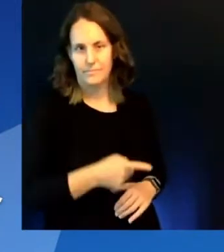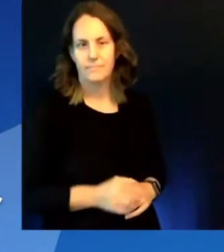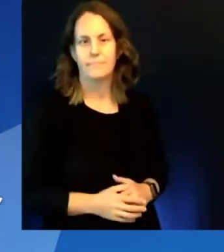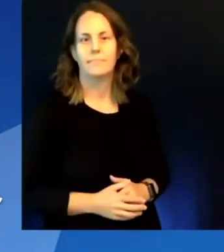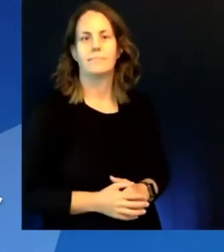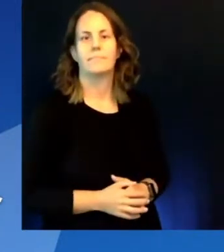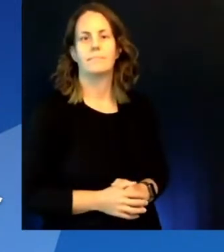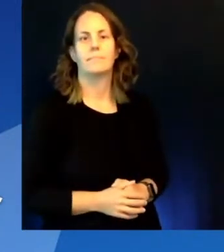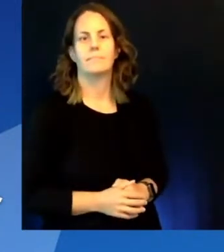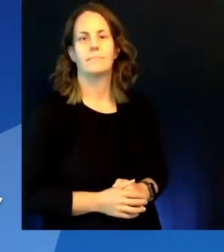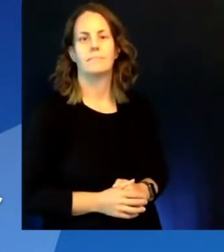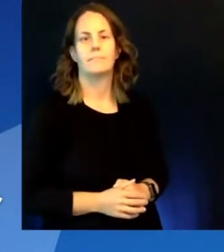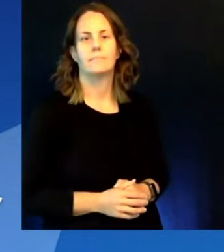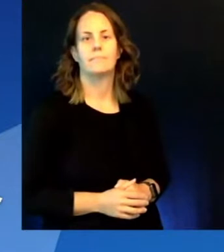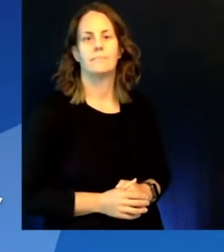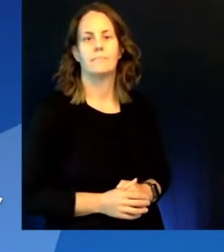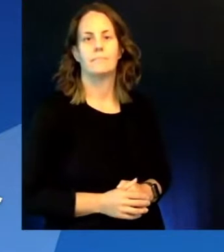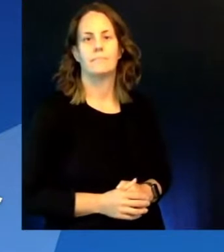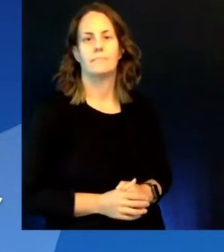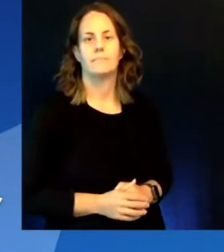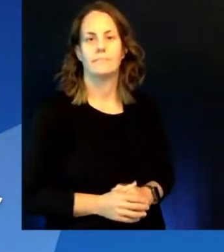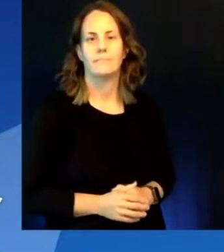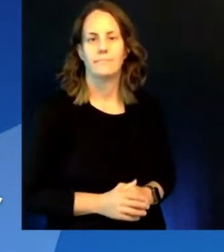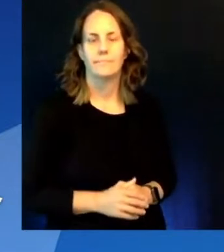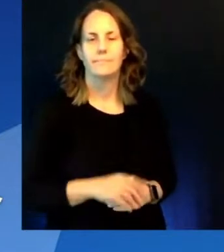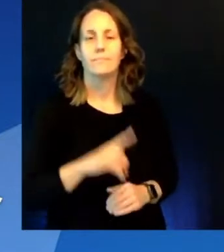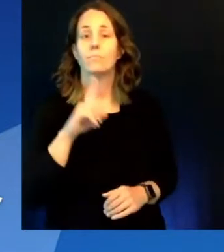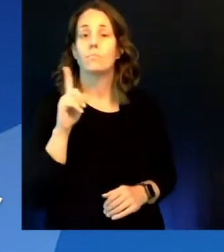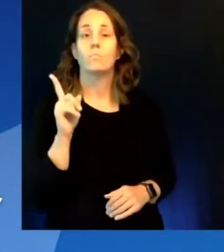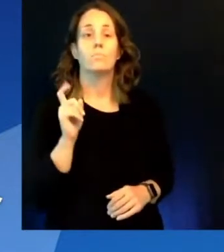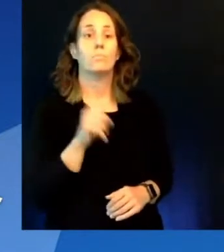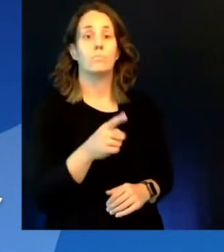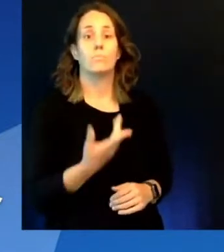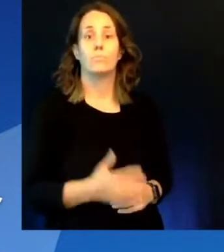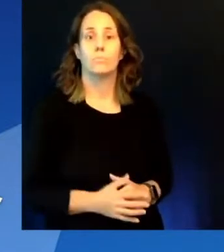So some people are reaching out to us saying their hesitancy is with the